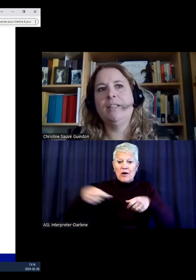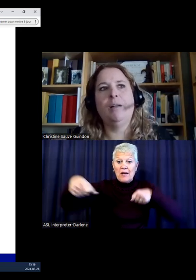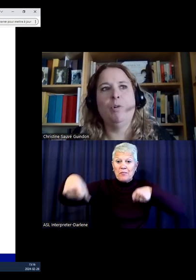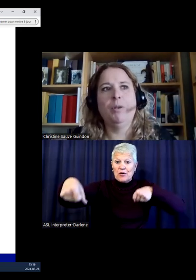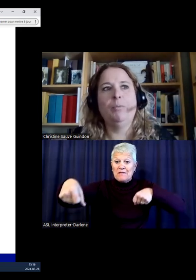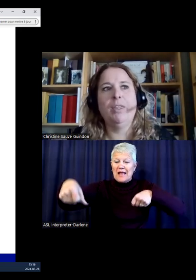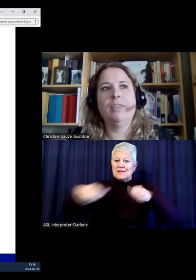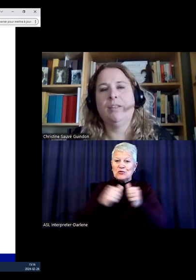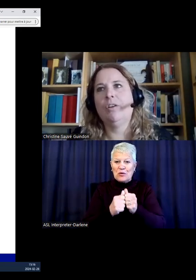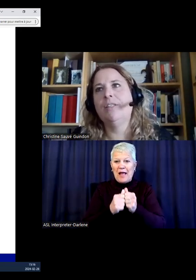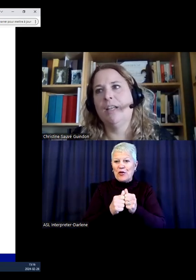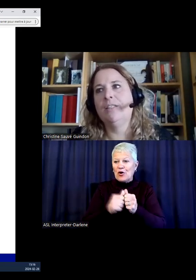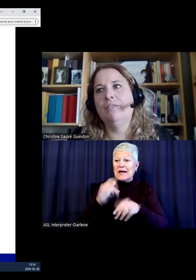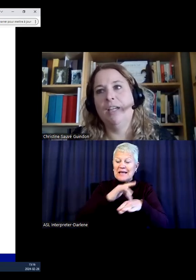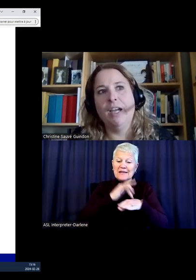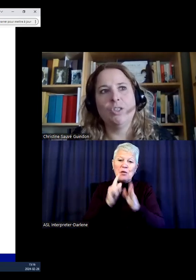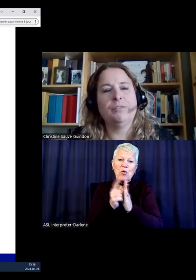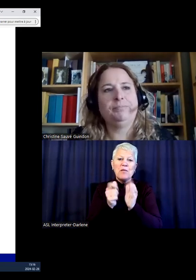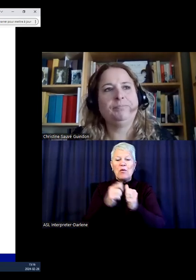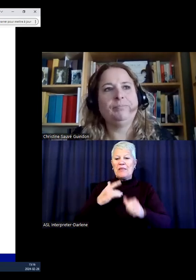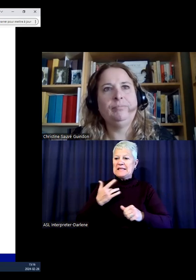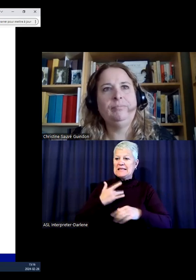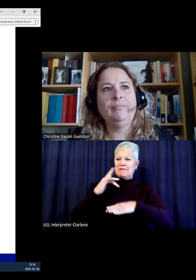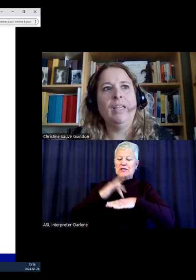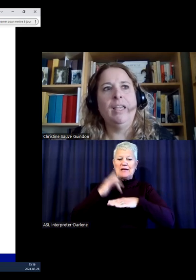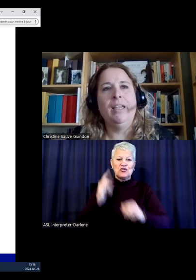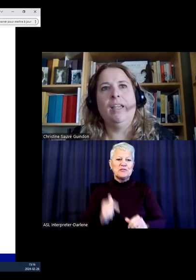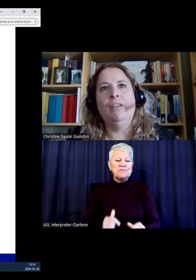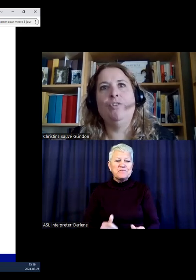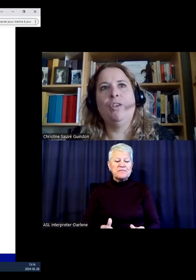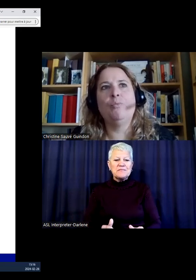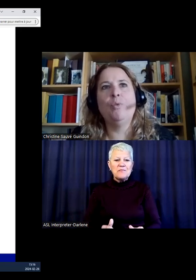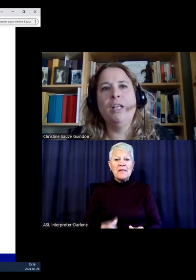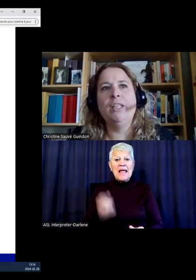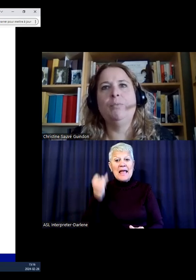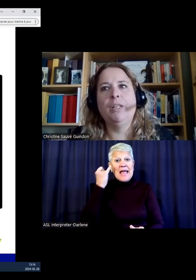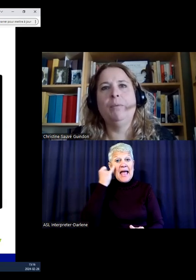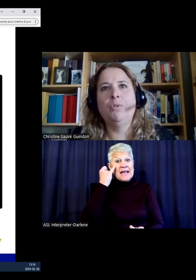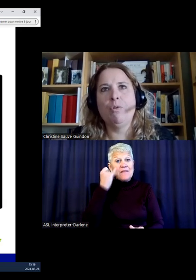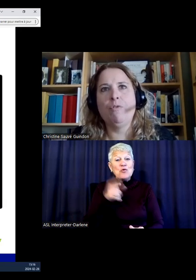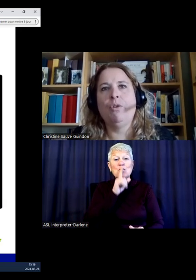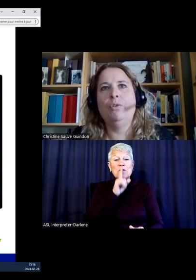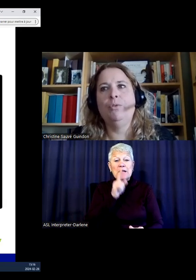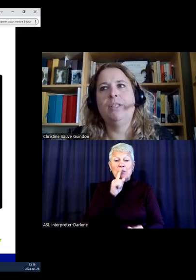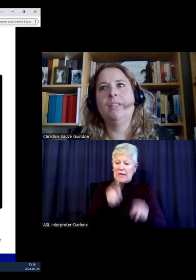our tactile moment with our sense of touch. And if you really, really